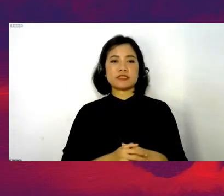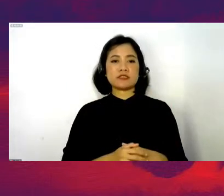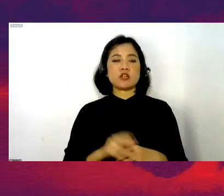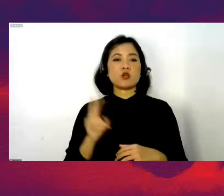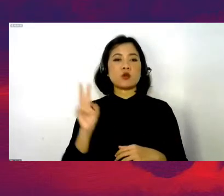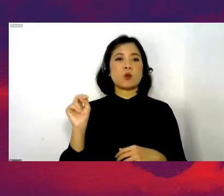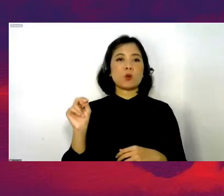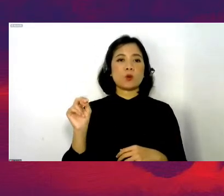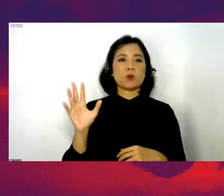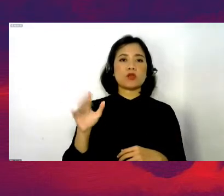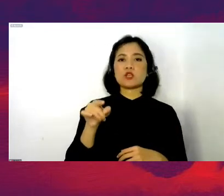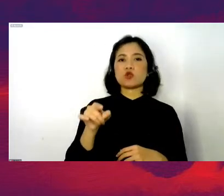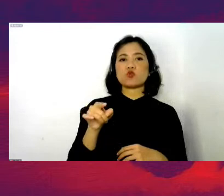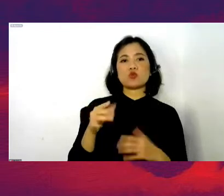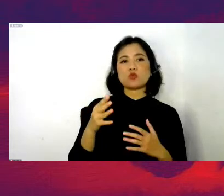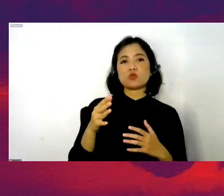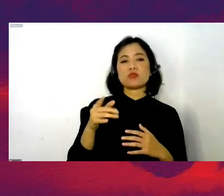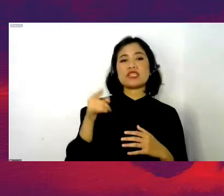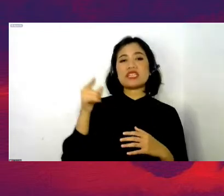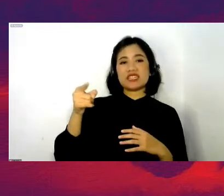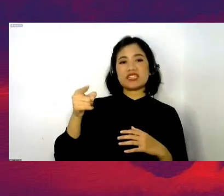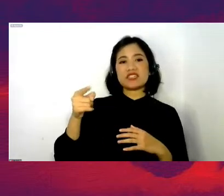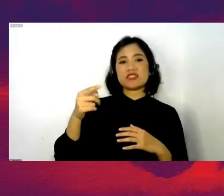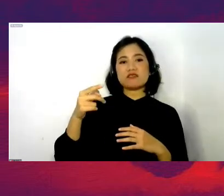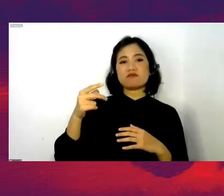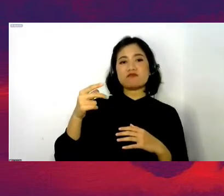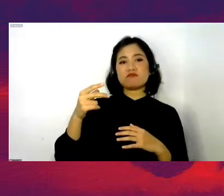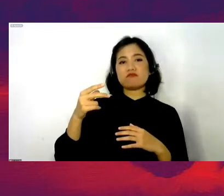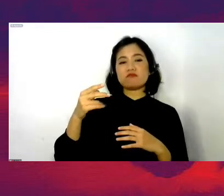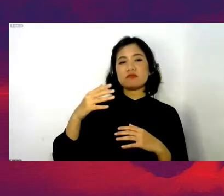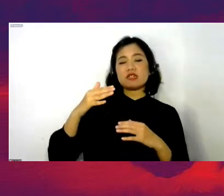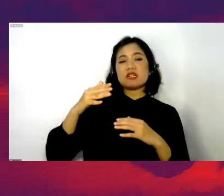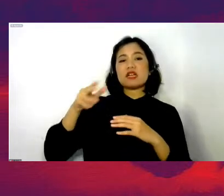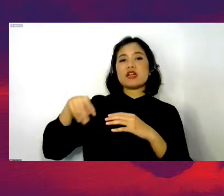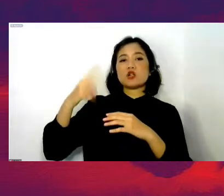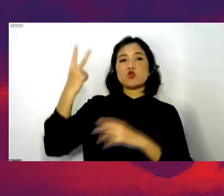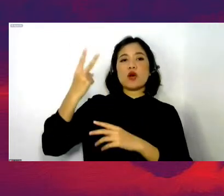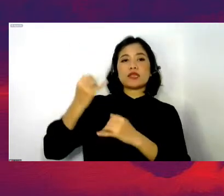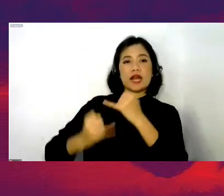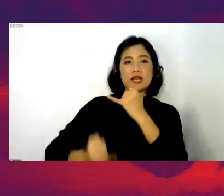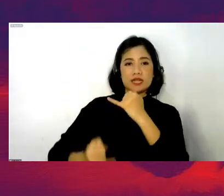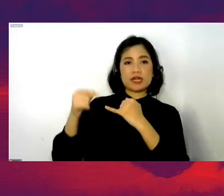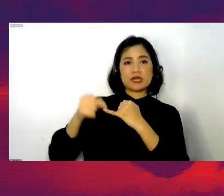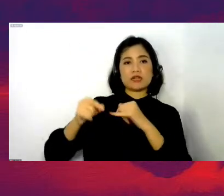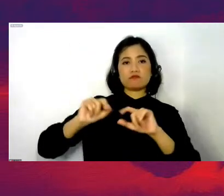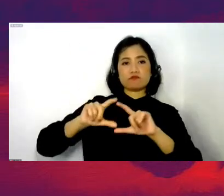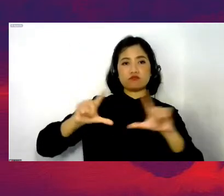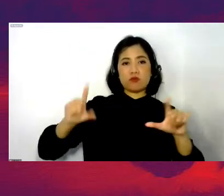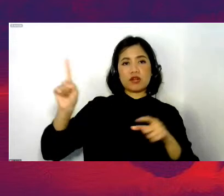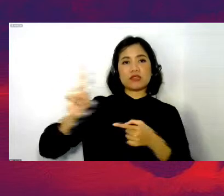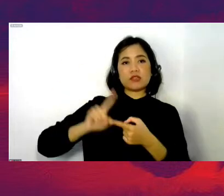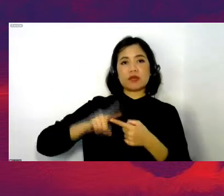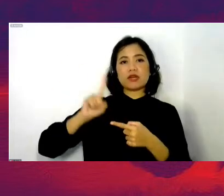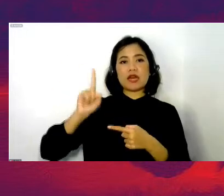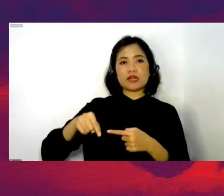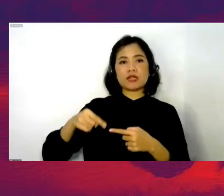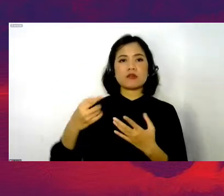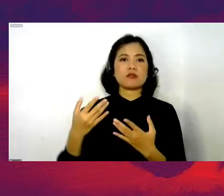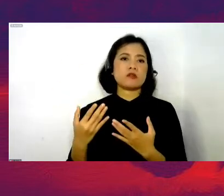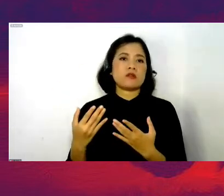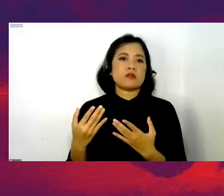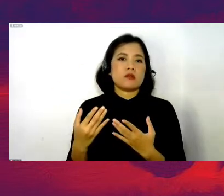by 5 years, I want to reduce that by 5 percentage points. That's great. I think that's what really matters for poverty measurement. And if we can do that